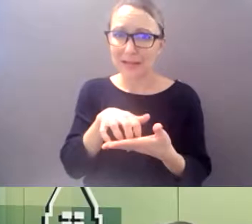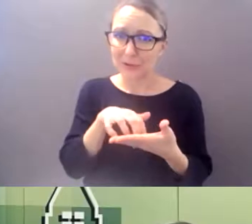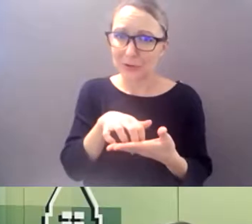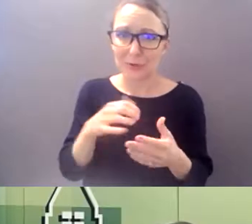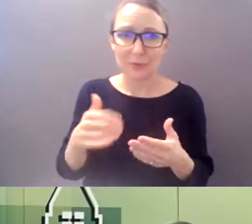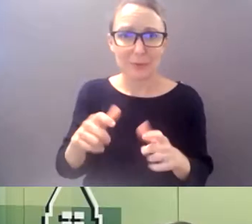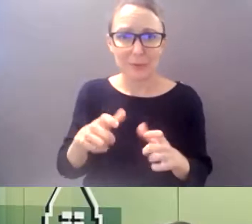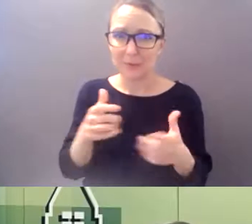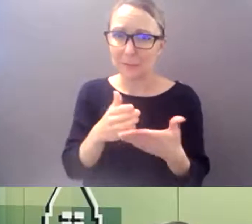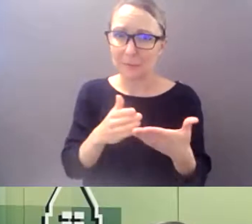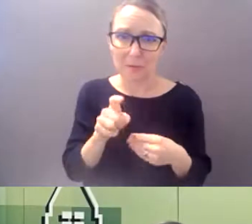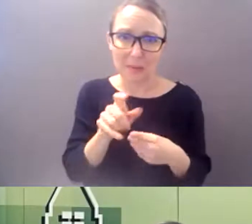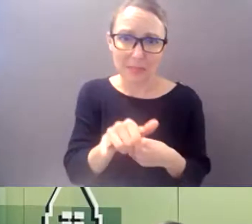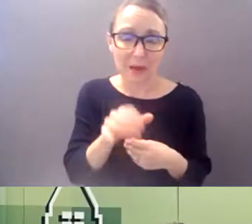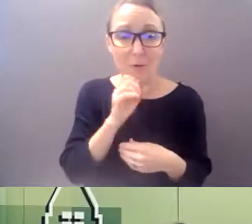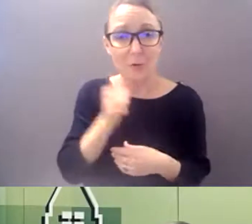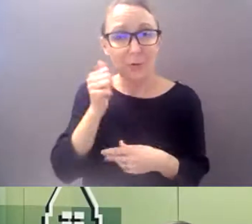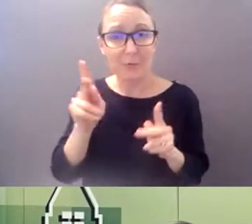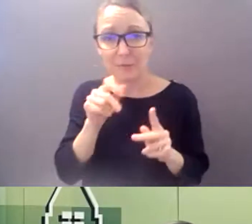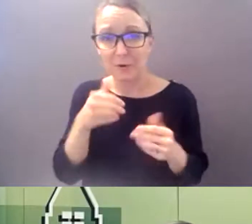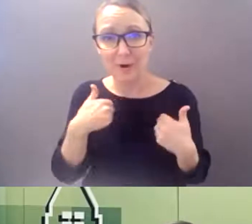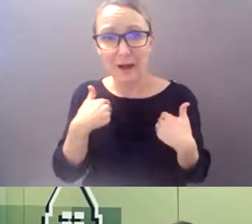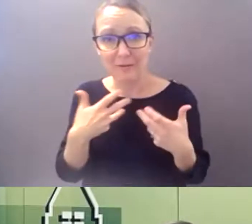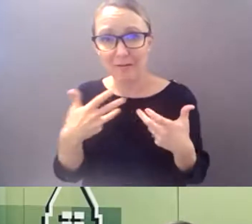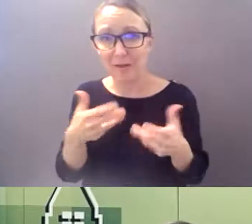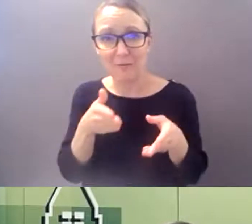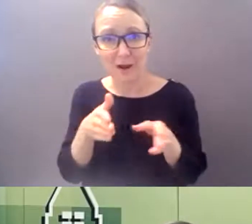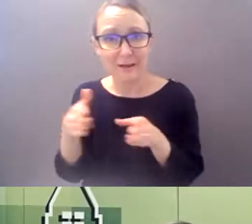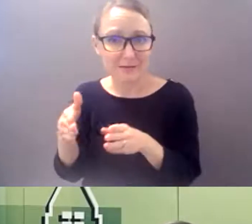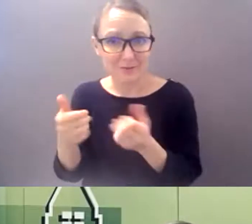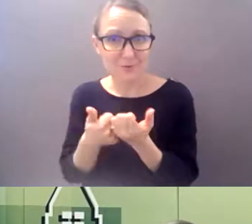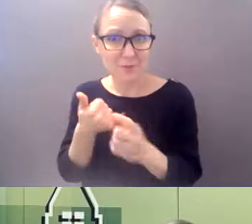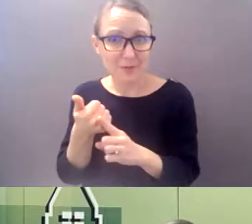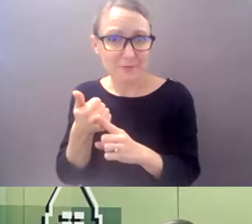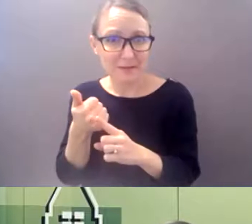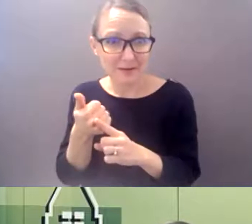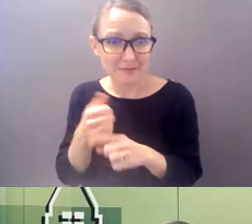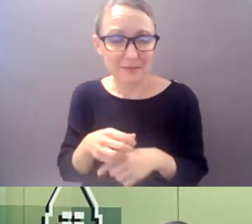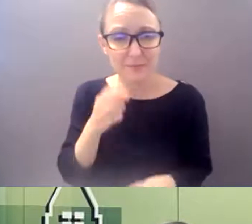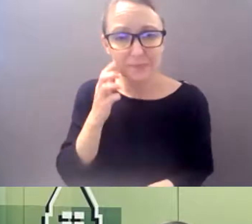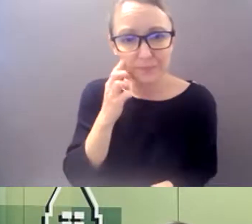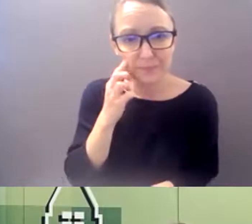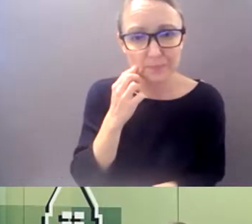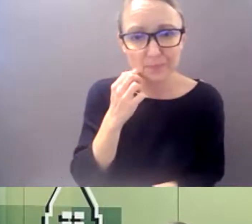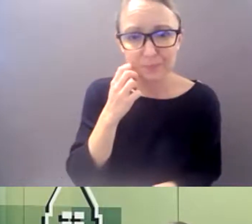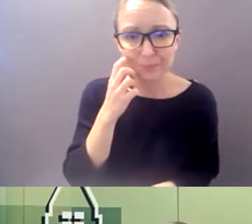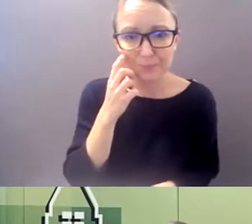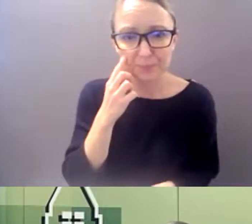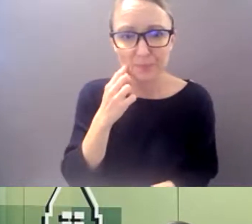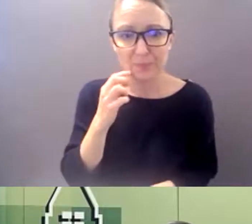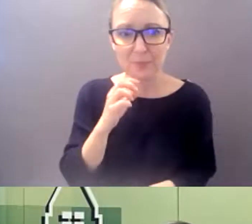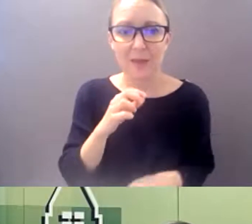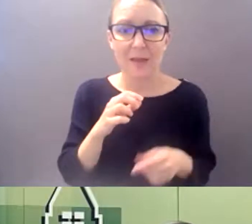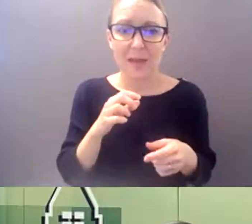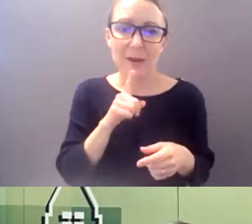that. To the degree that older people do not have ways to afford aging well in place, it creates a higher level of risk.